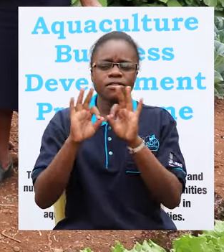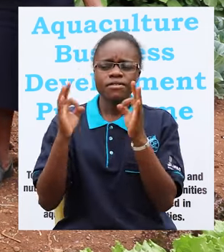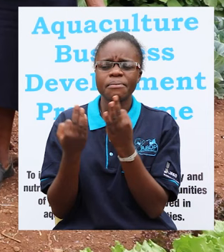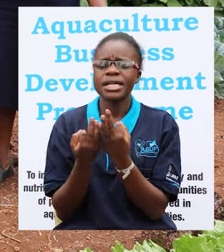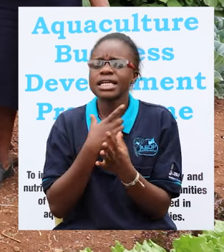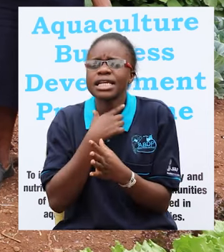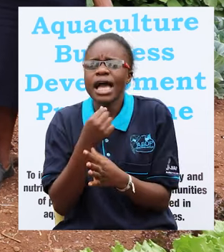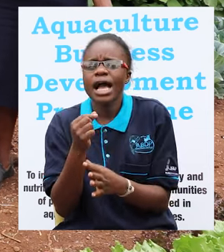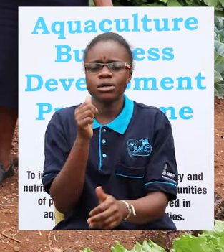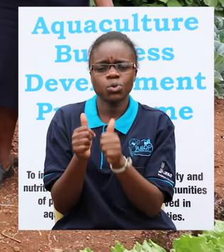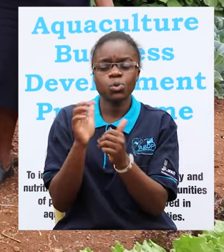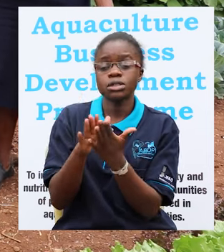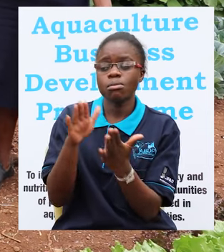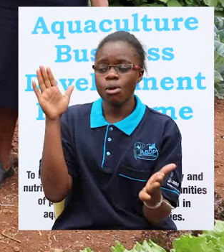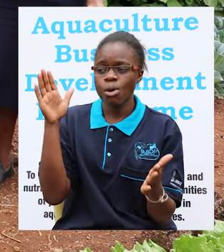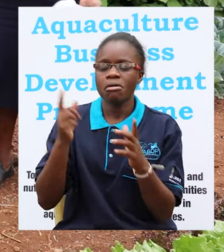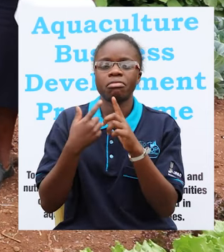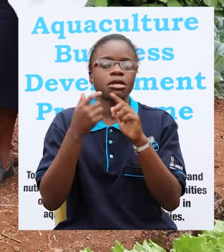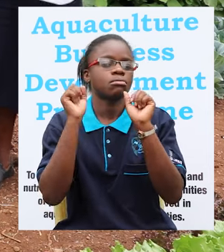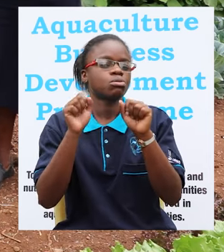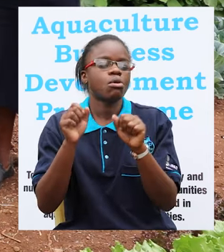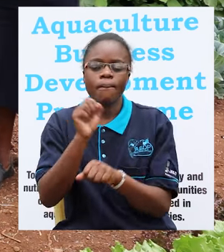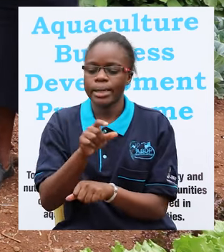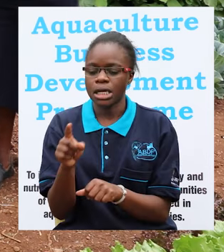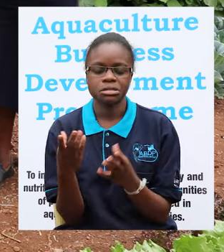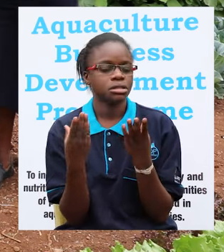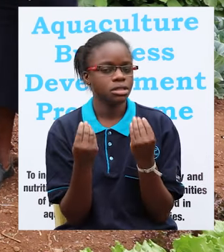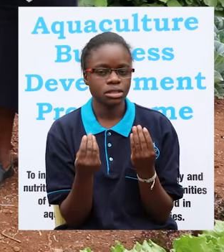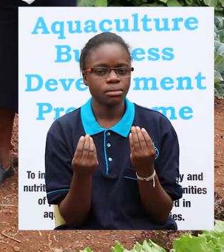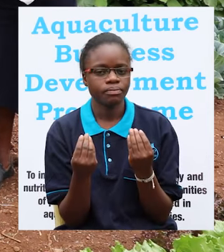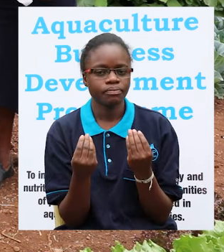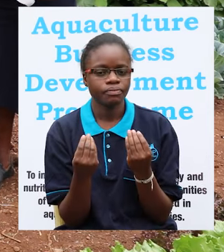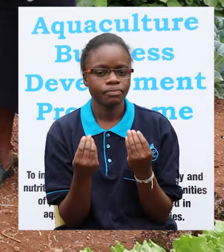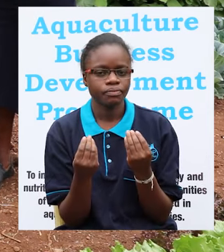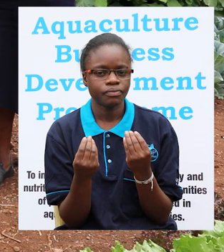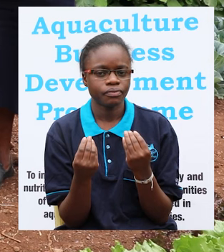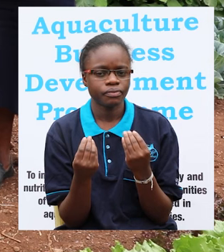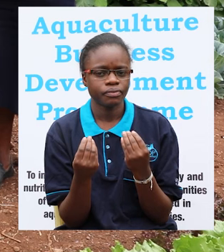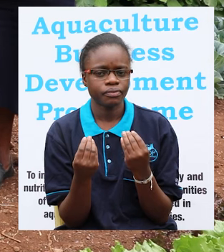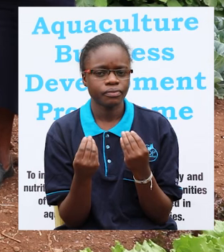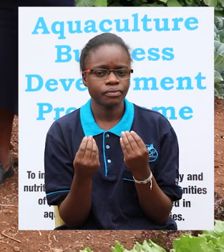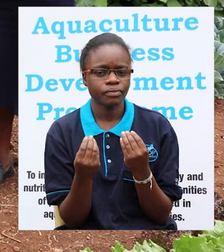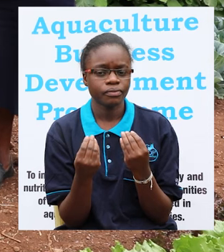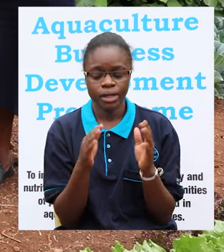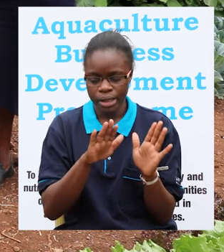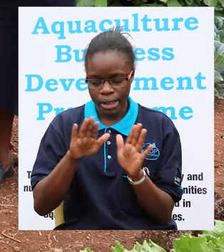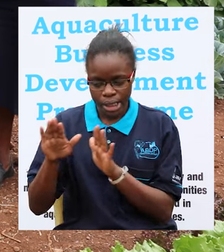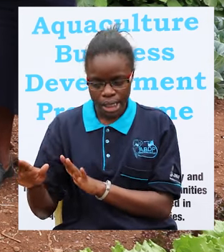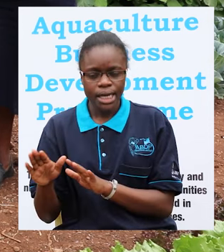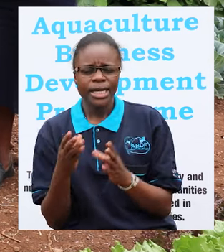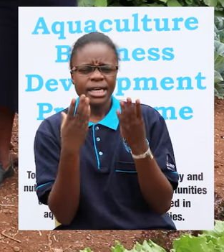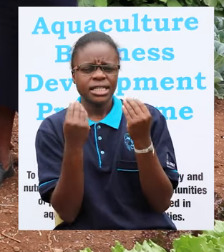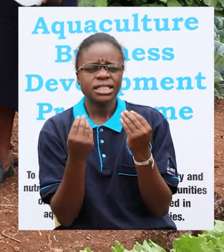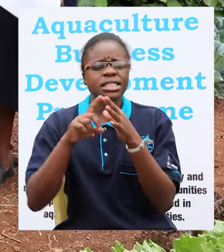family consumes most, you are able to just construct it. It's easy to construct because you need